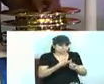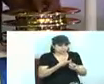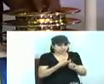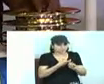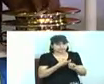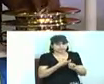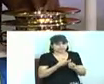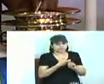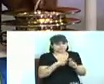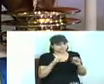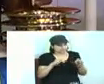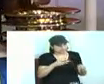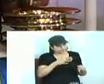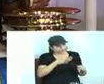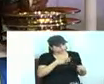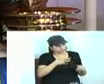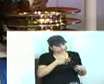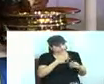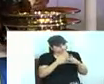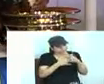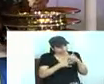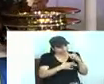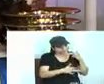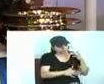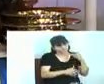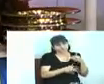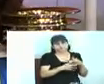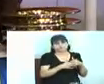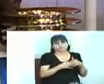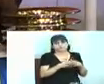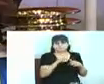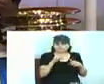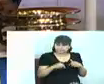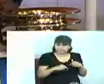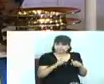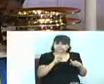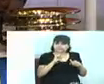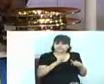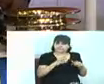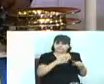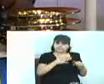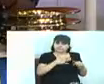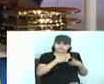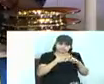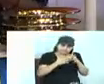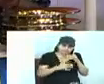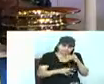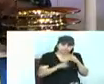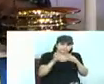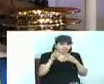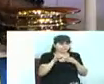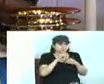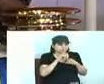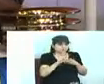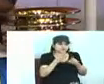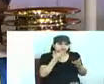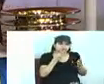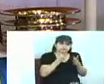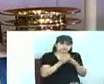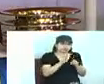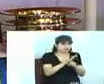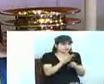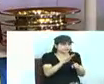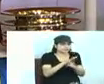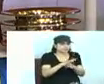ma'am. He said, "This is my blood. This is my blood. You are good enough to die for." That's